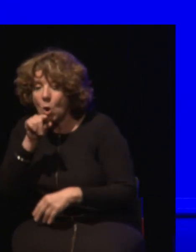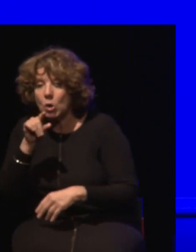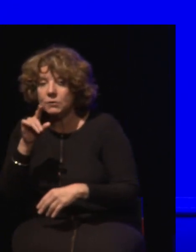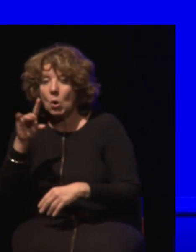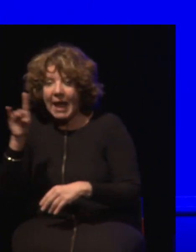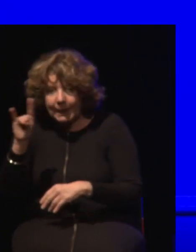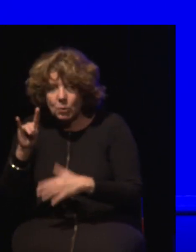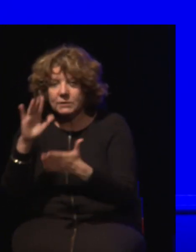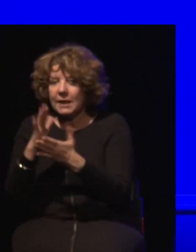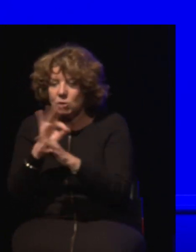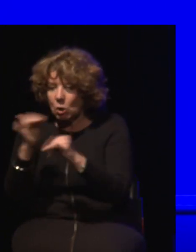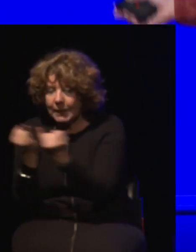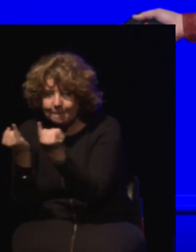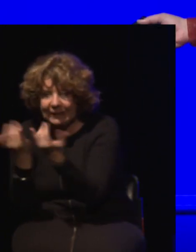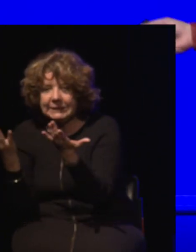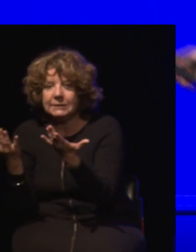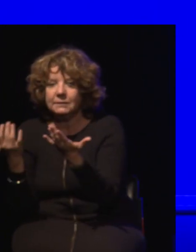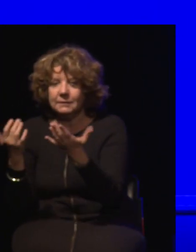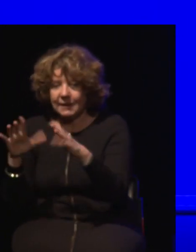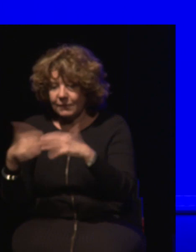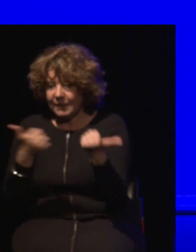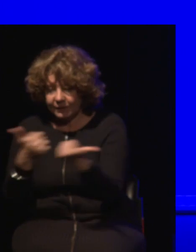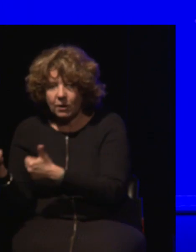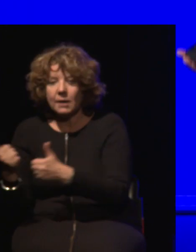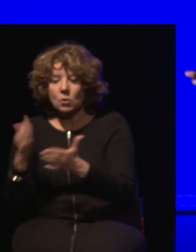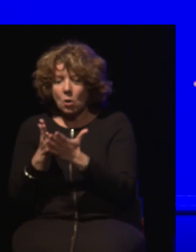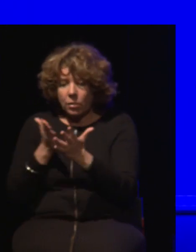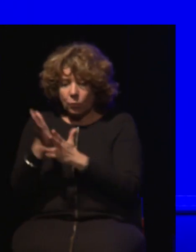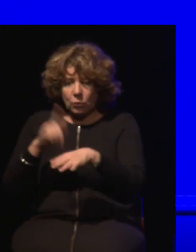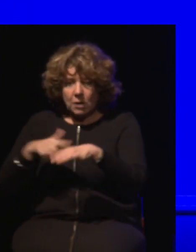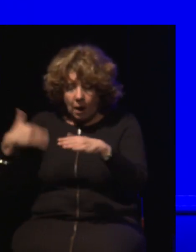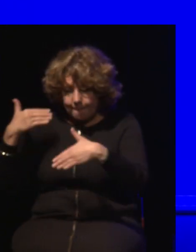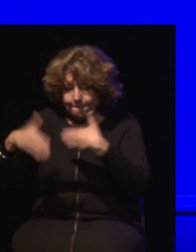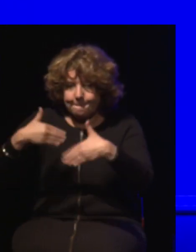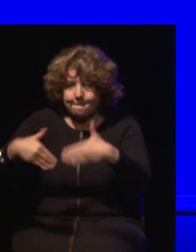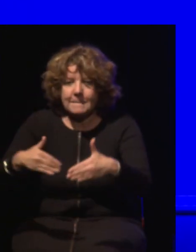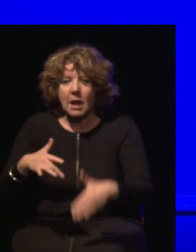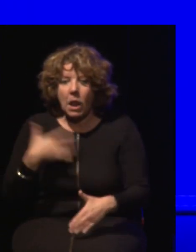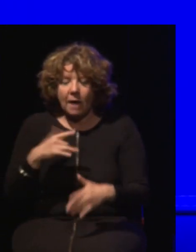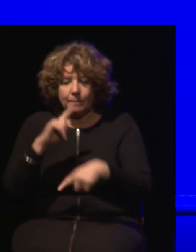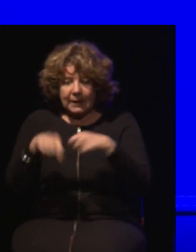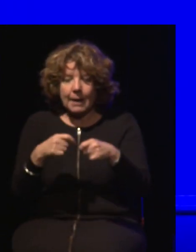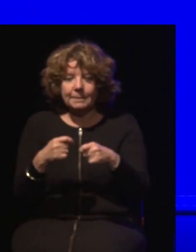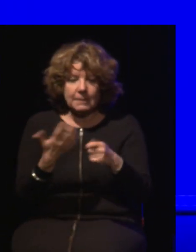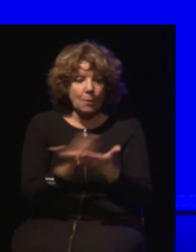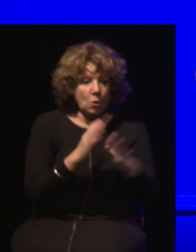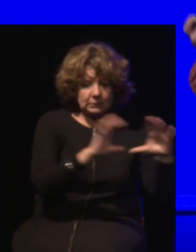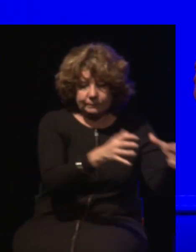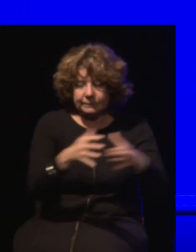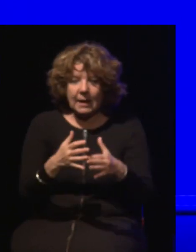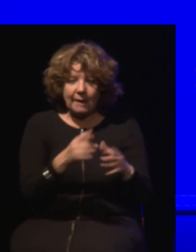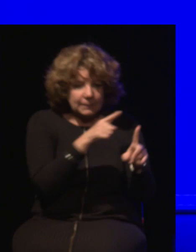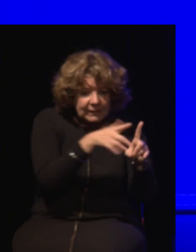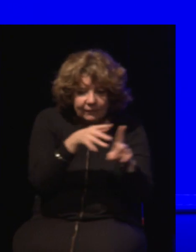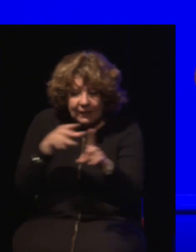Over time, over evolutionary time, life differentiates into species ever more refined in their